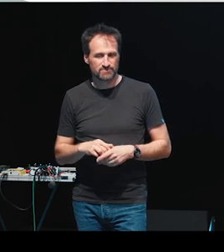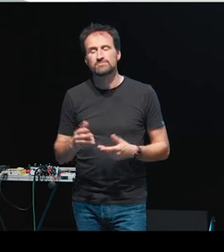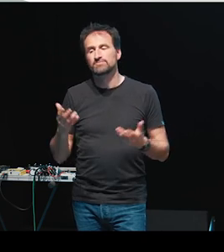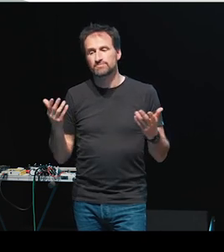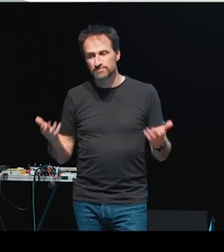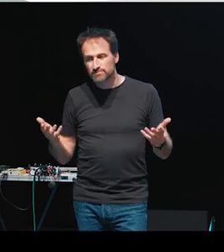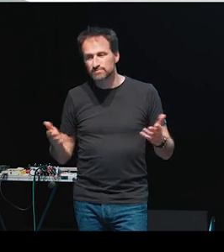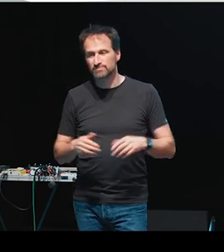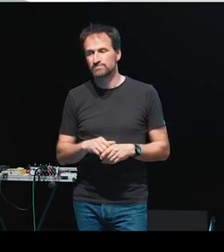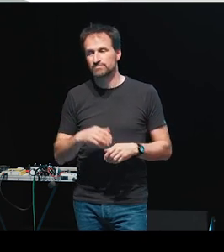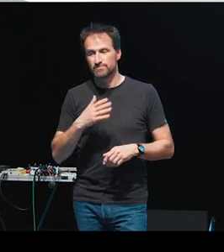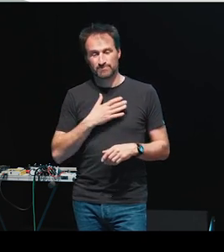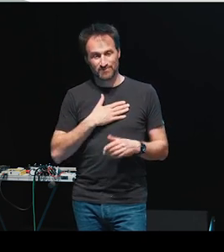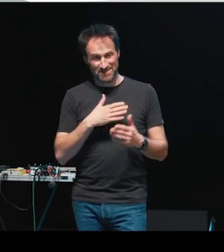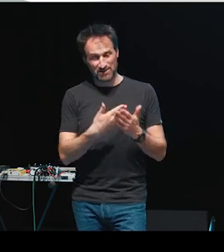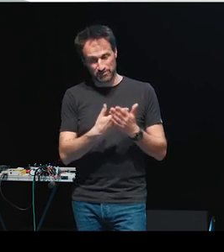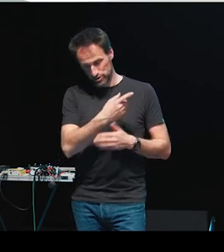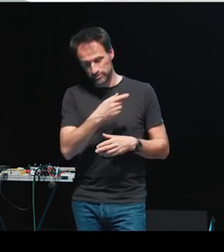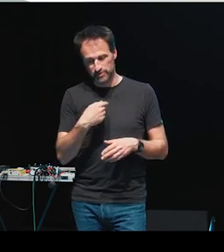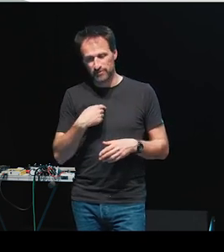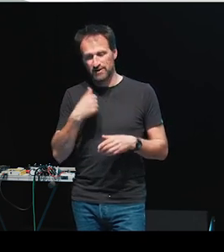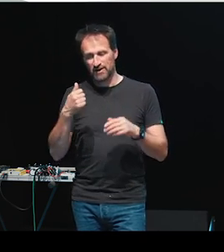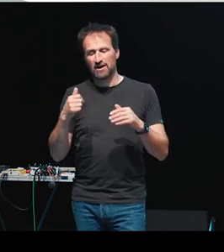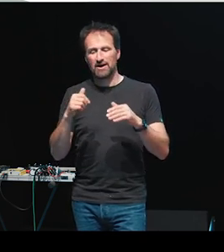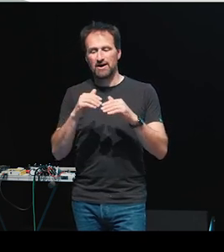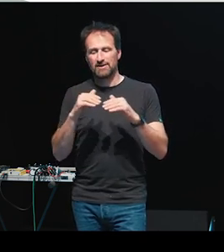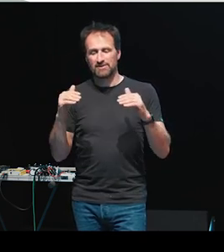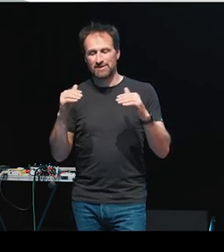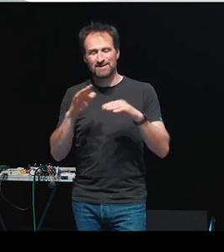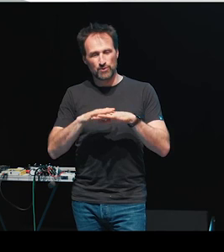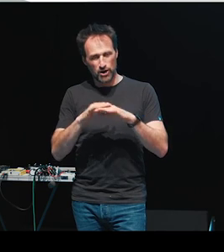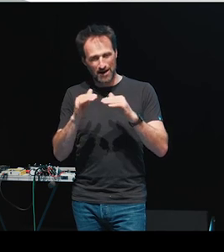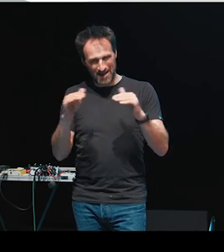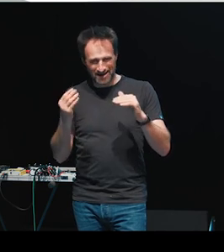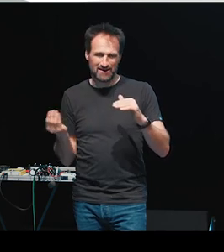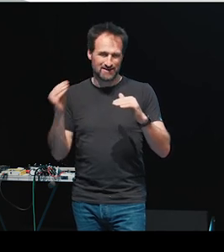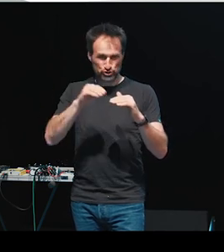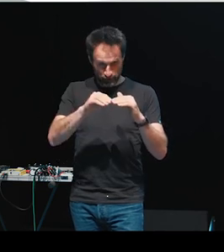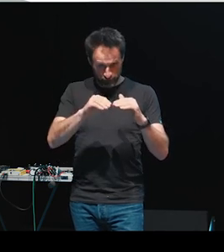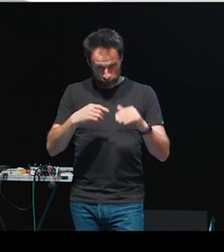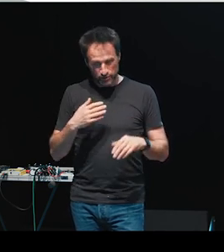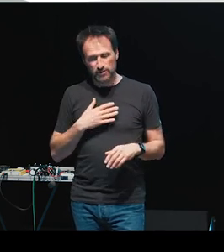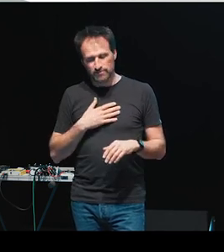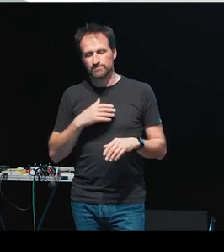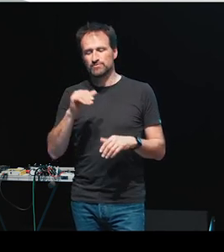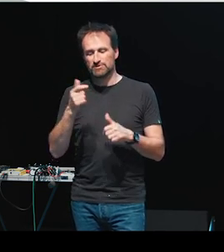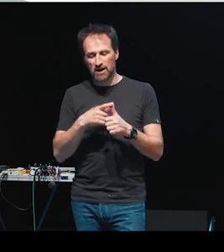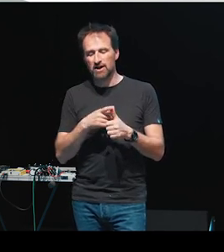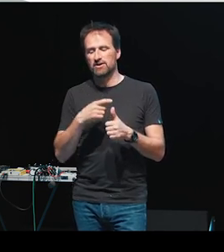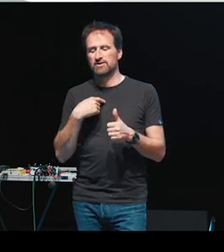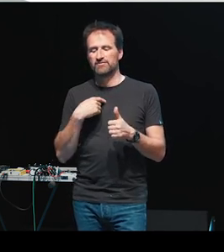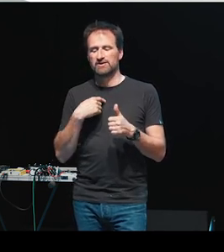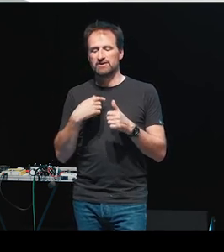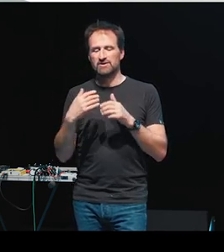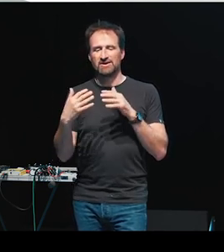So in this example, we've updated the network layer to support streaming connections. The first thing we did was change the interface to act more like